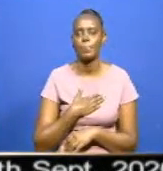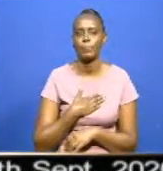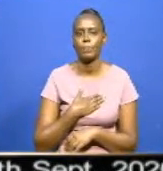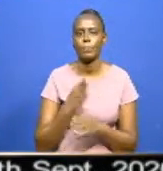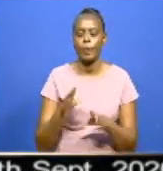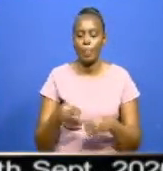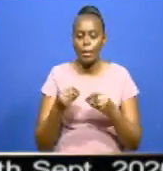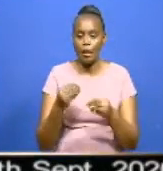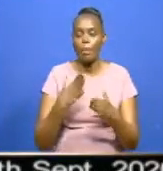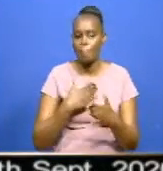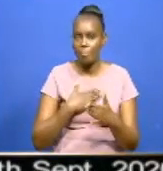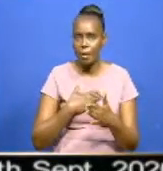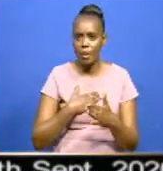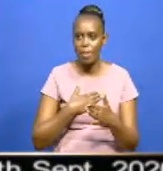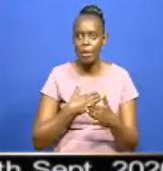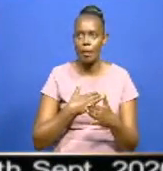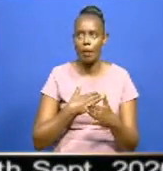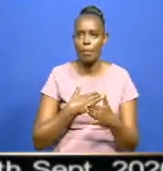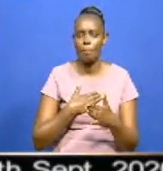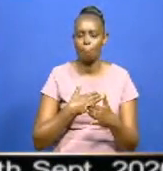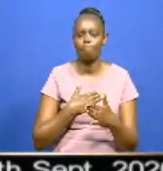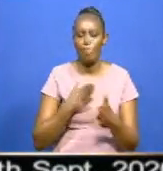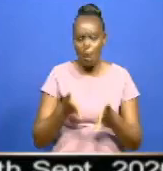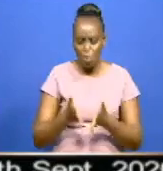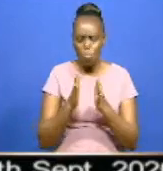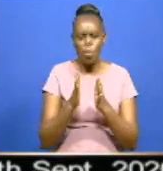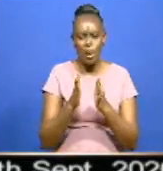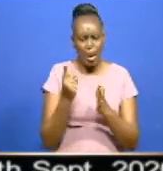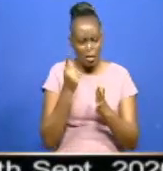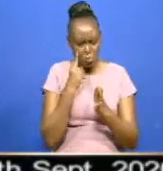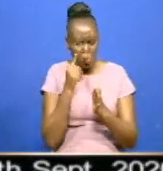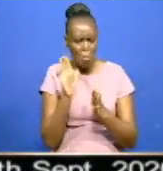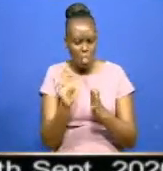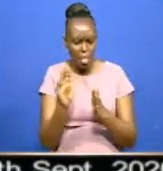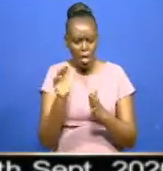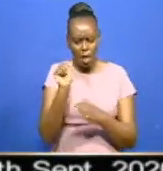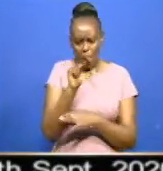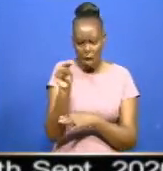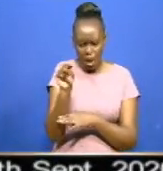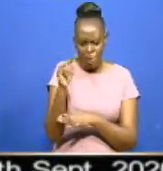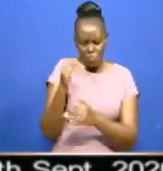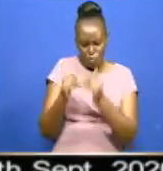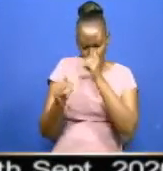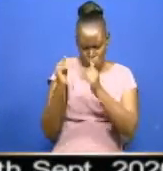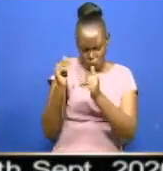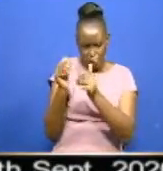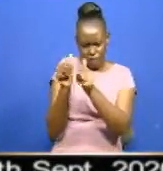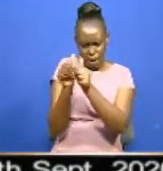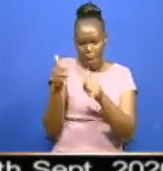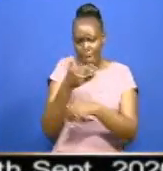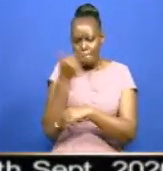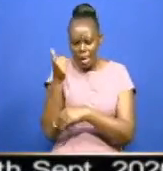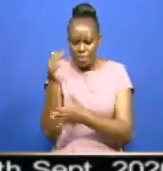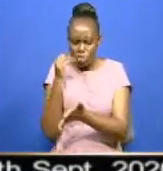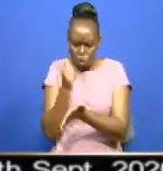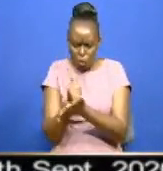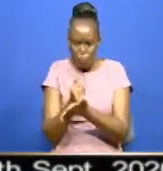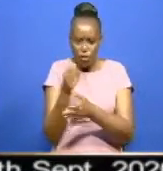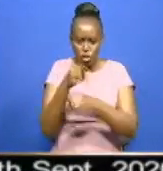gave me an eye that Anne Deritu is the best qualified person for this office, Honorable